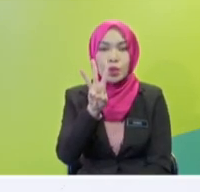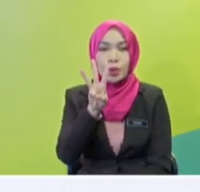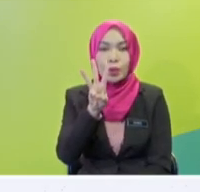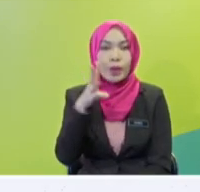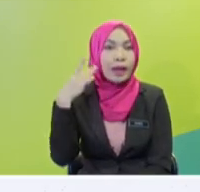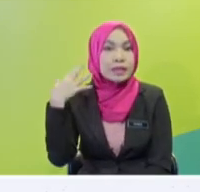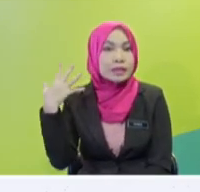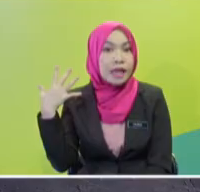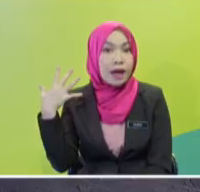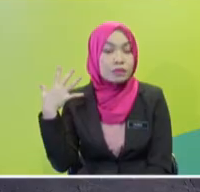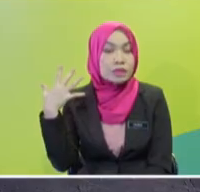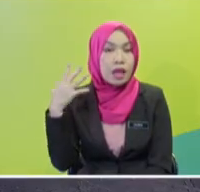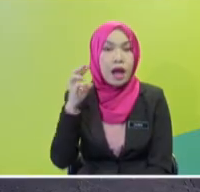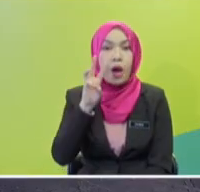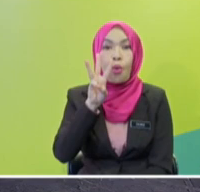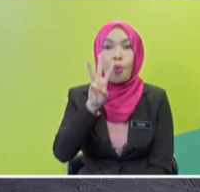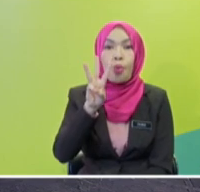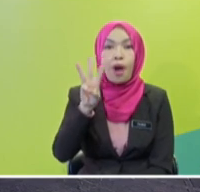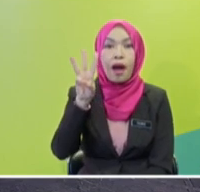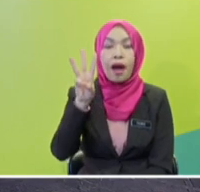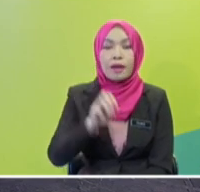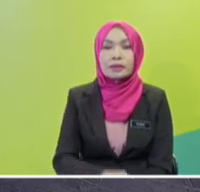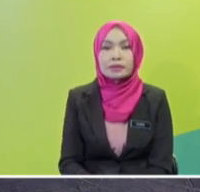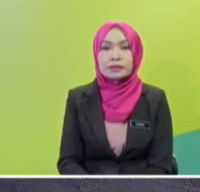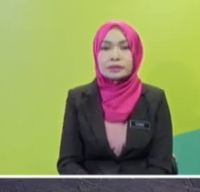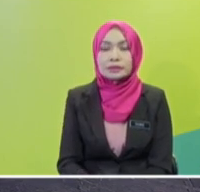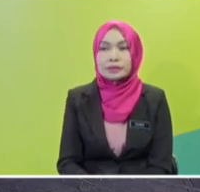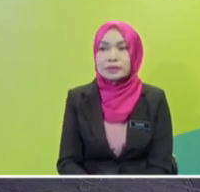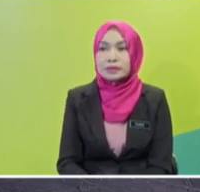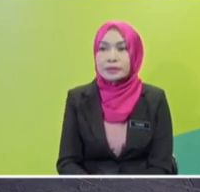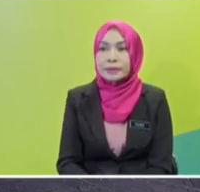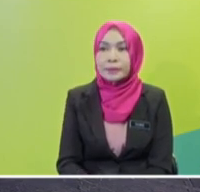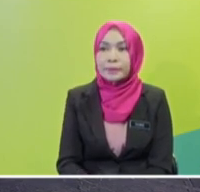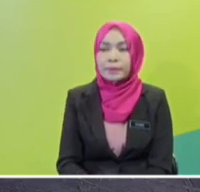W. This are socks. No, so not this one. Maybe...